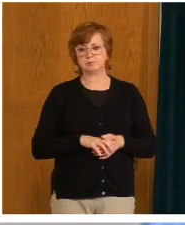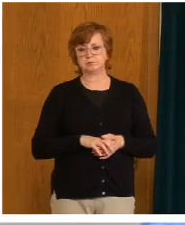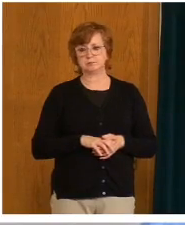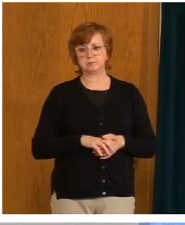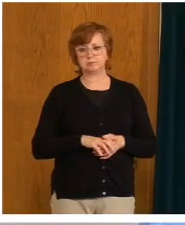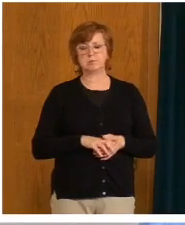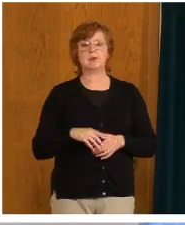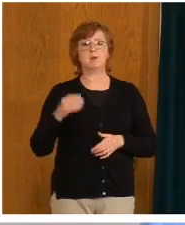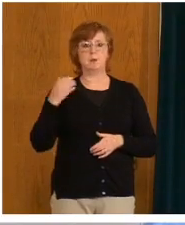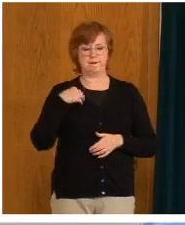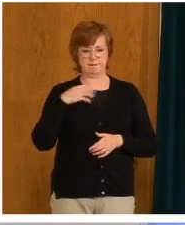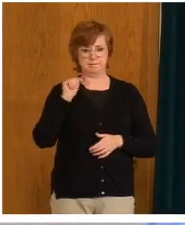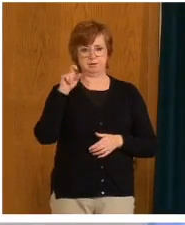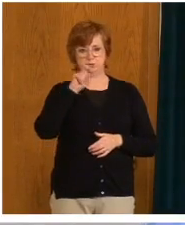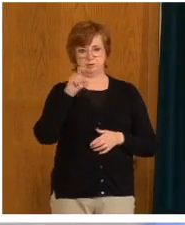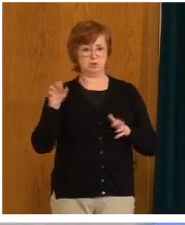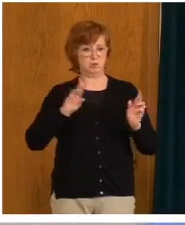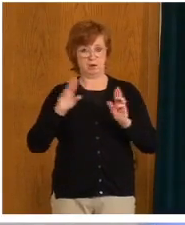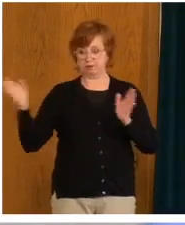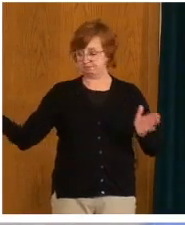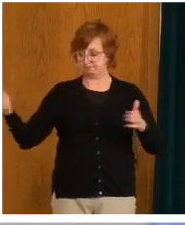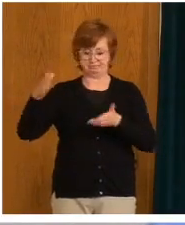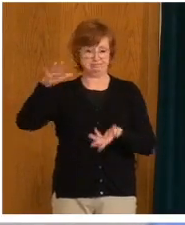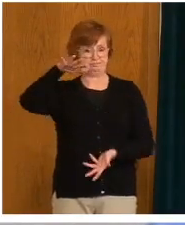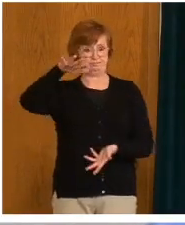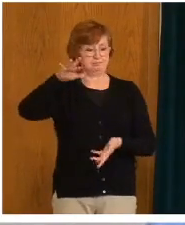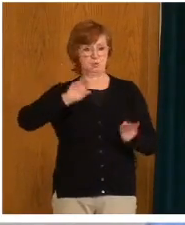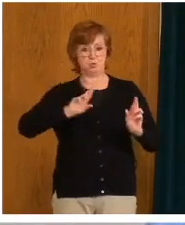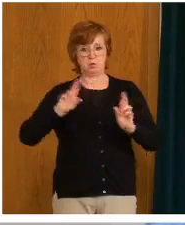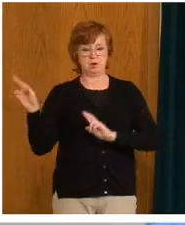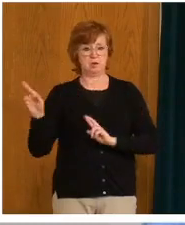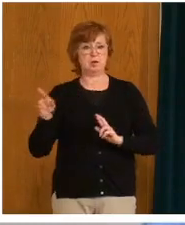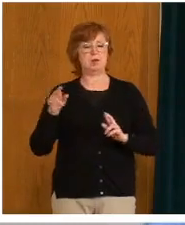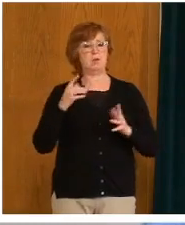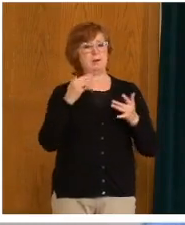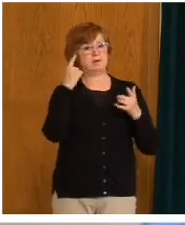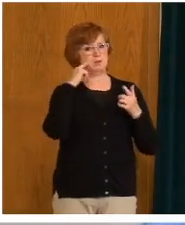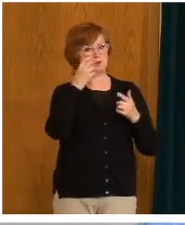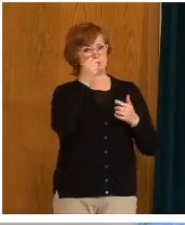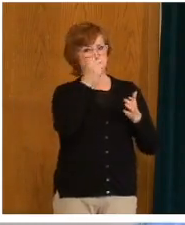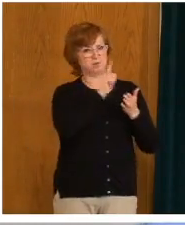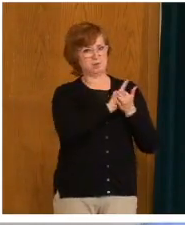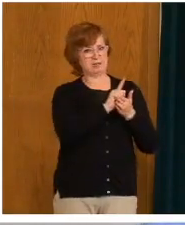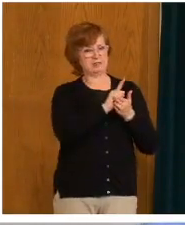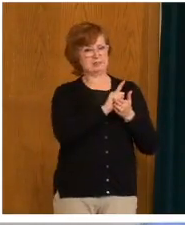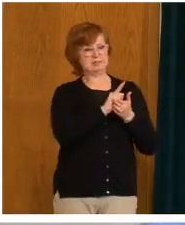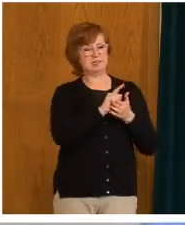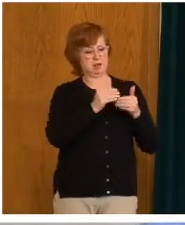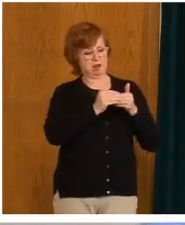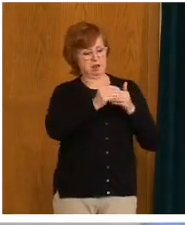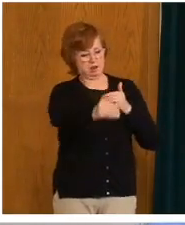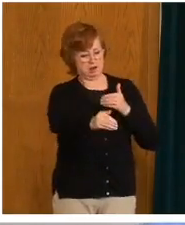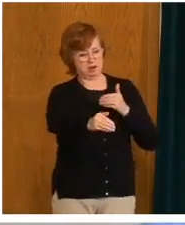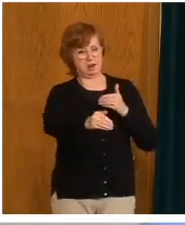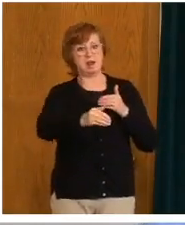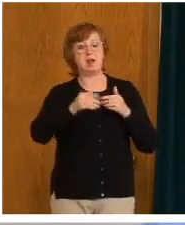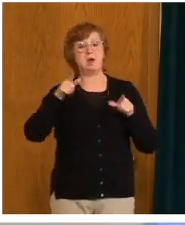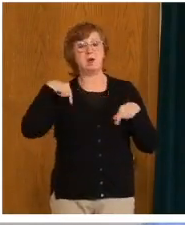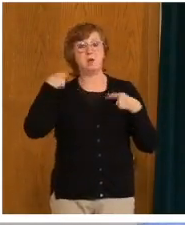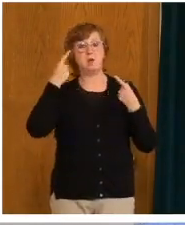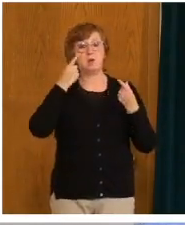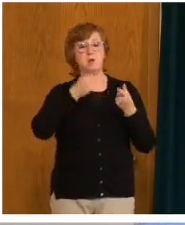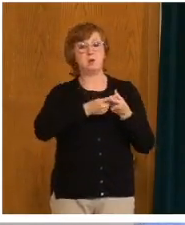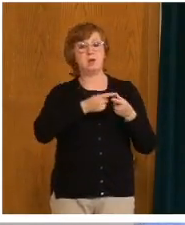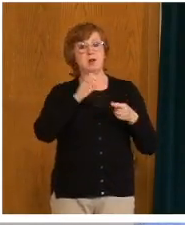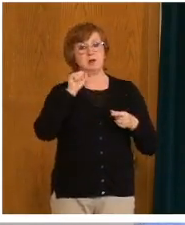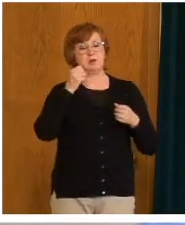are waiting for that 12-week window for the majority of residents who receive that, and that started with Regina drive-through, our very first drive-through. But we also